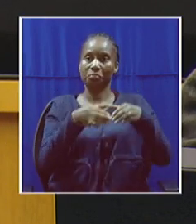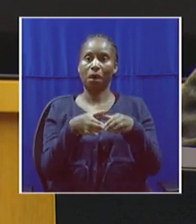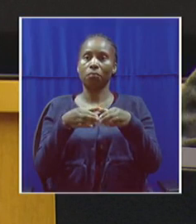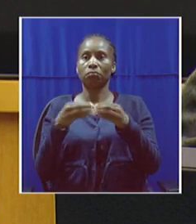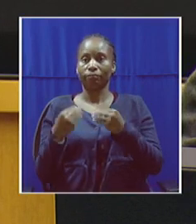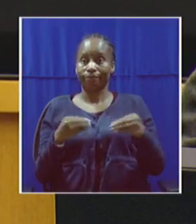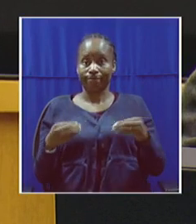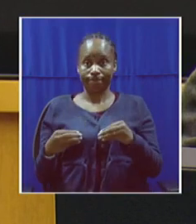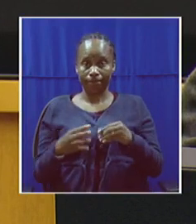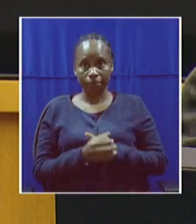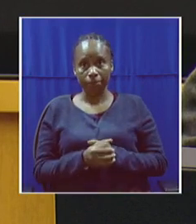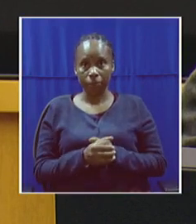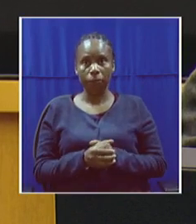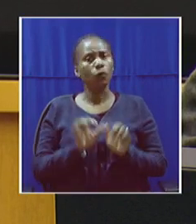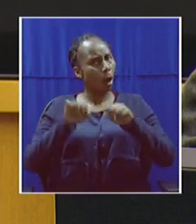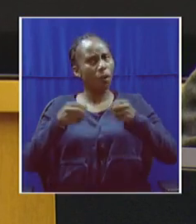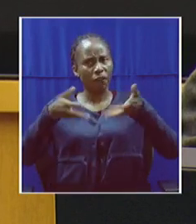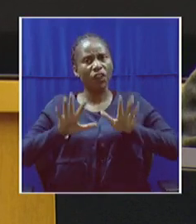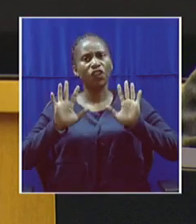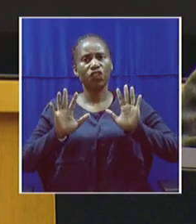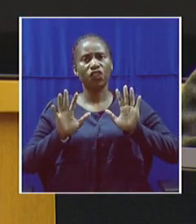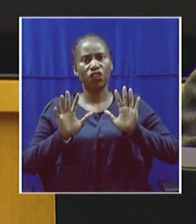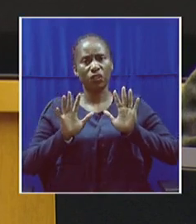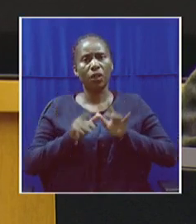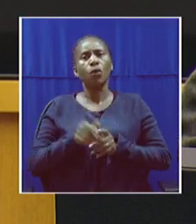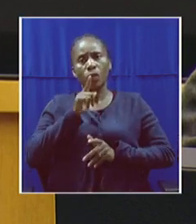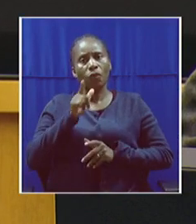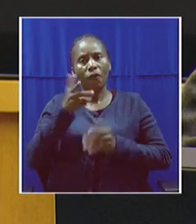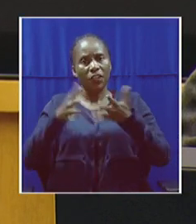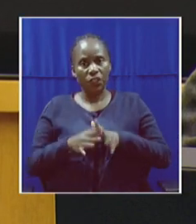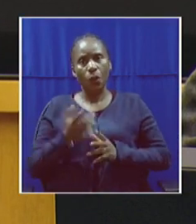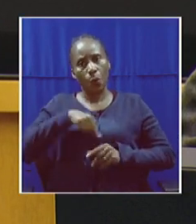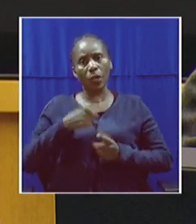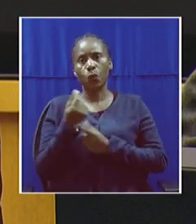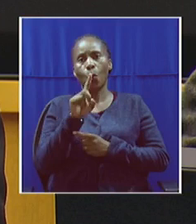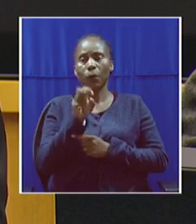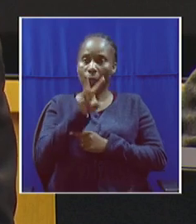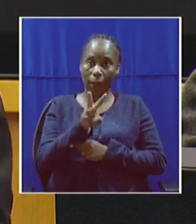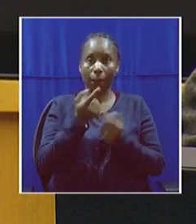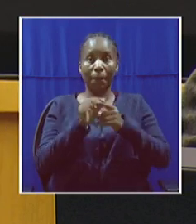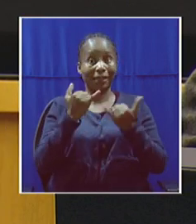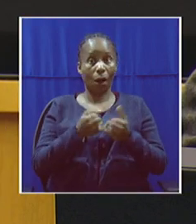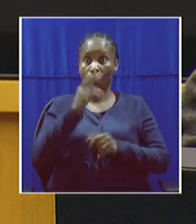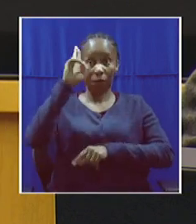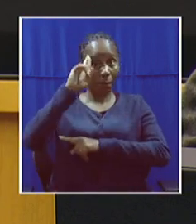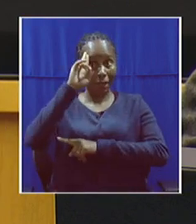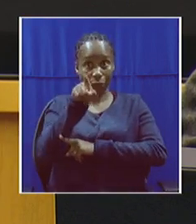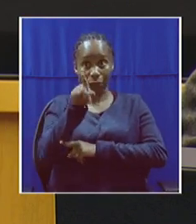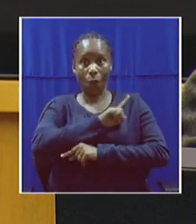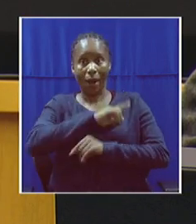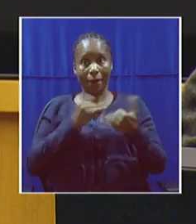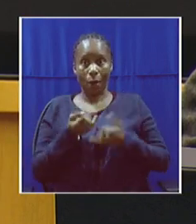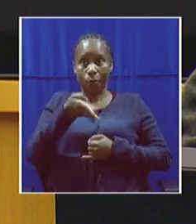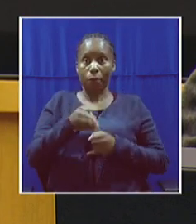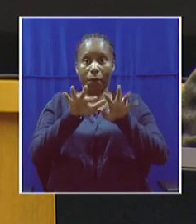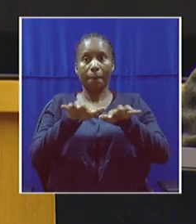that and we gave you what we are going to do but let me remind you because now in Parliament